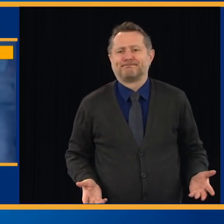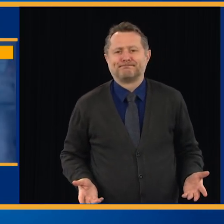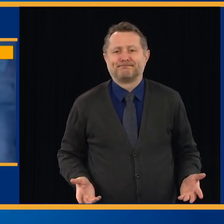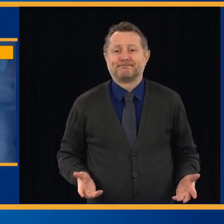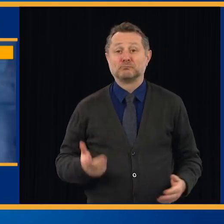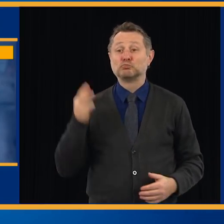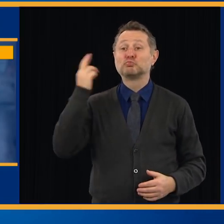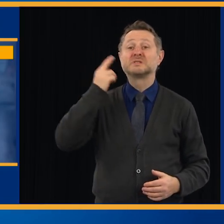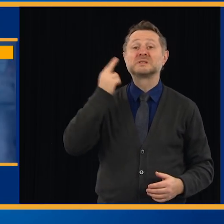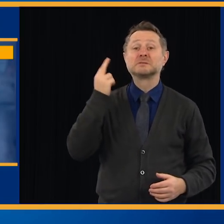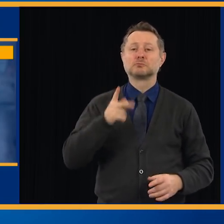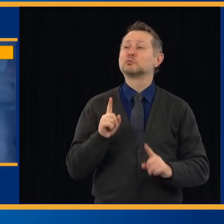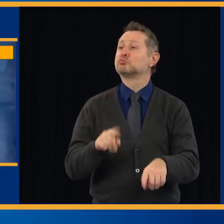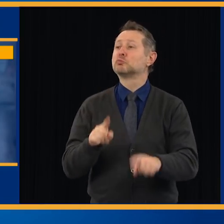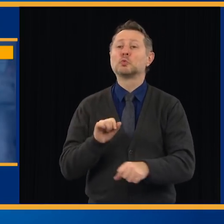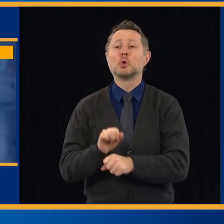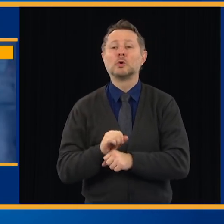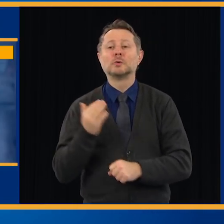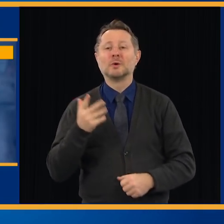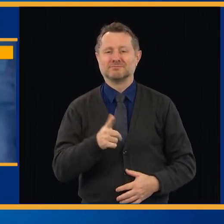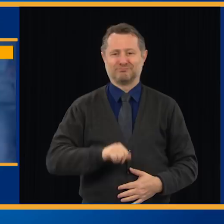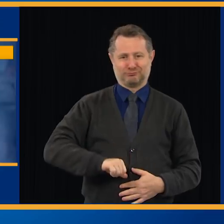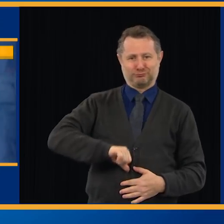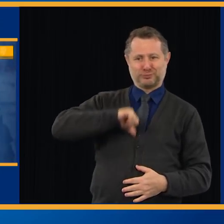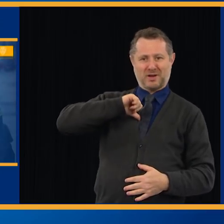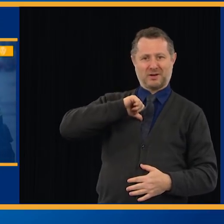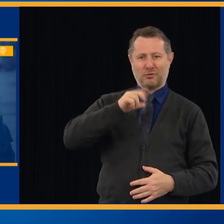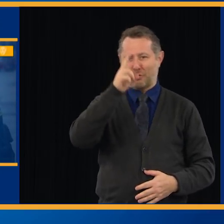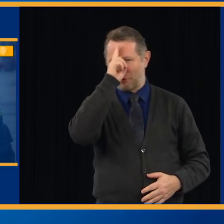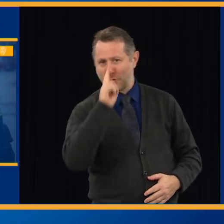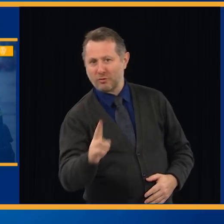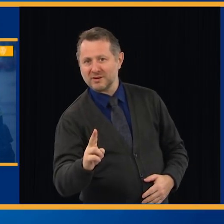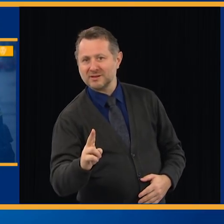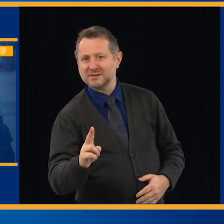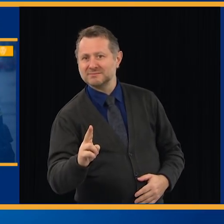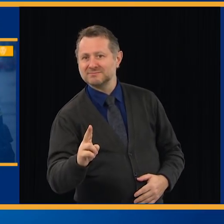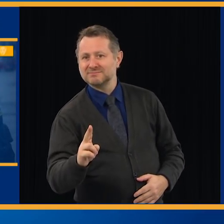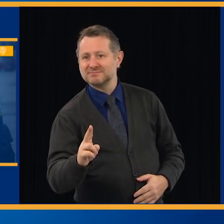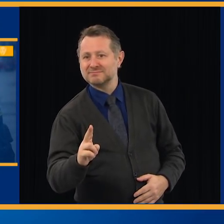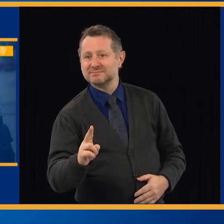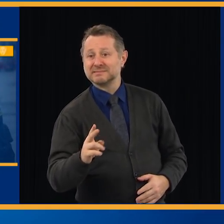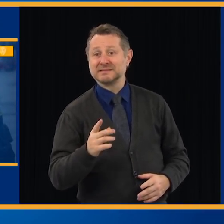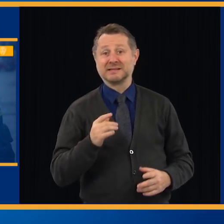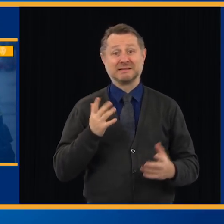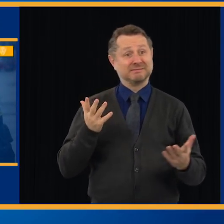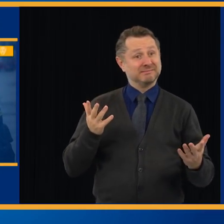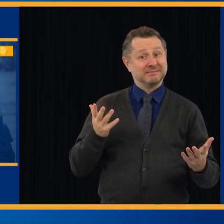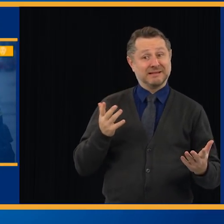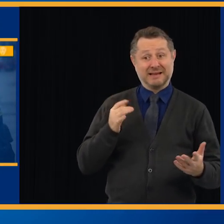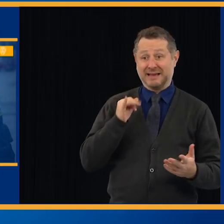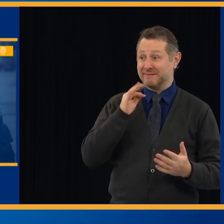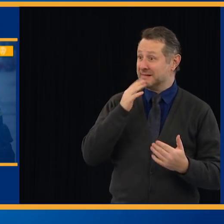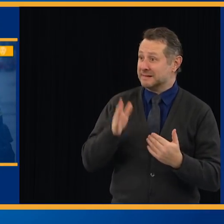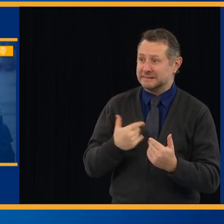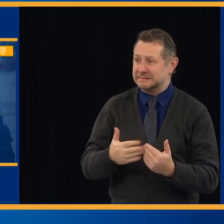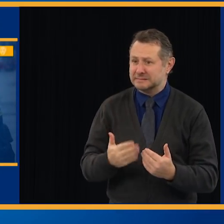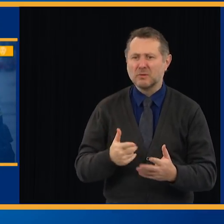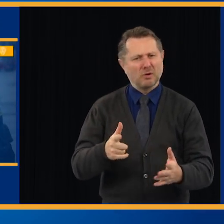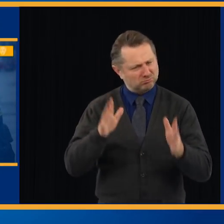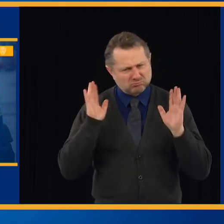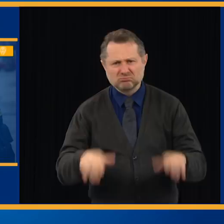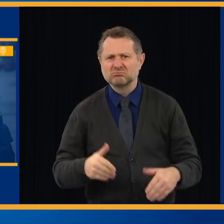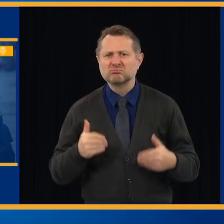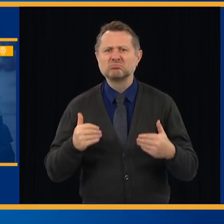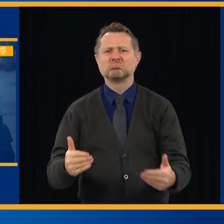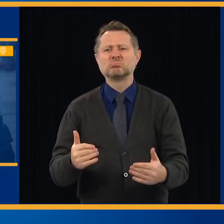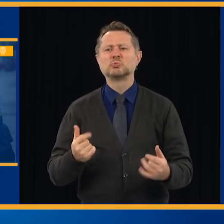their dignity, and they show up. Even when it's hard, they show up. My hat is off to them. But I want to make sure that we do what we